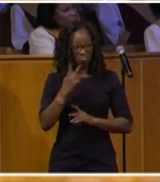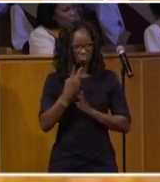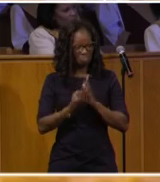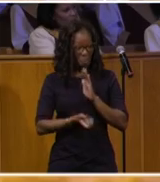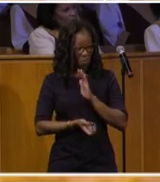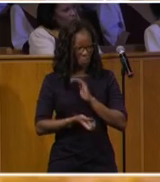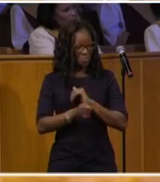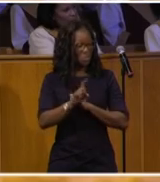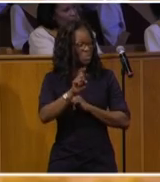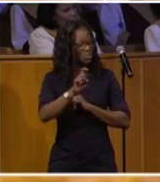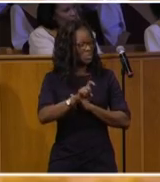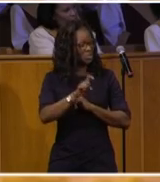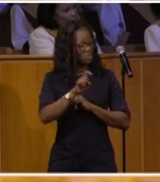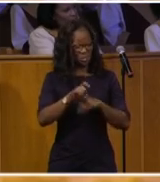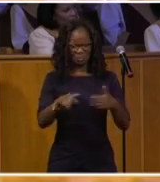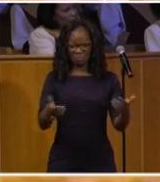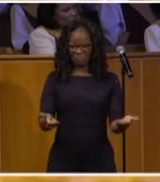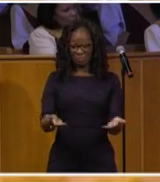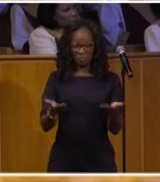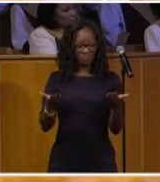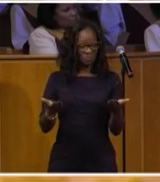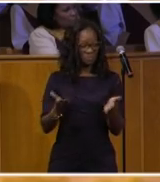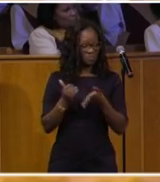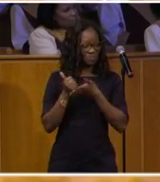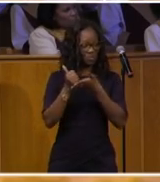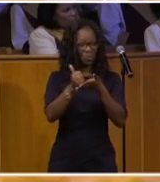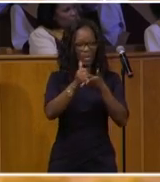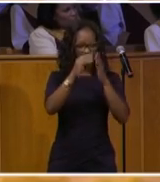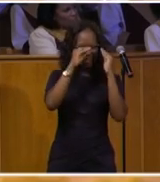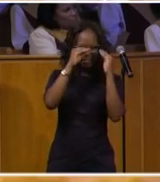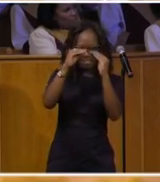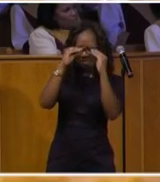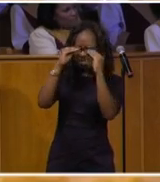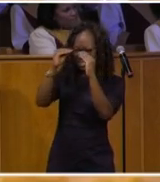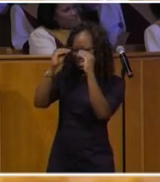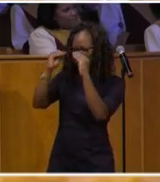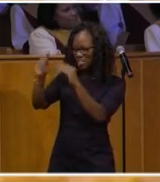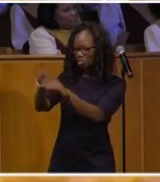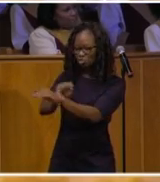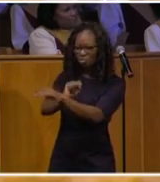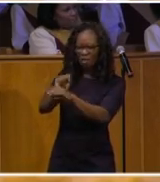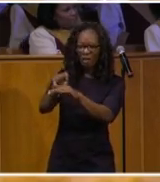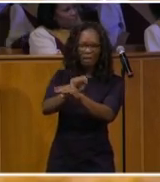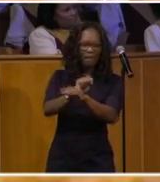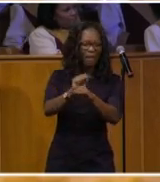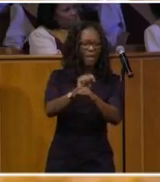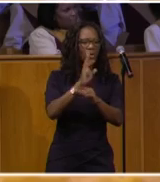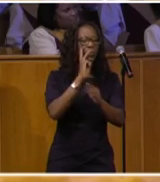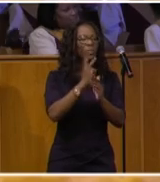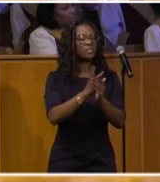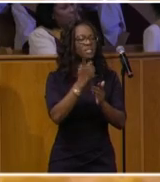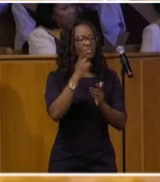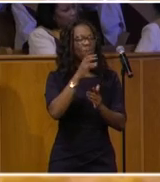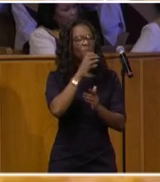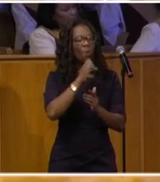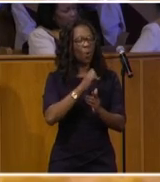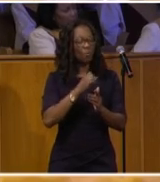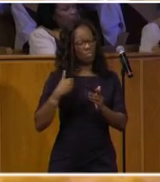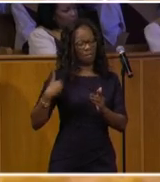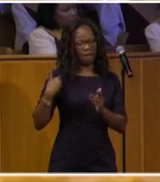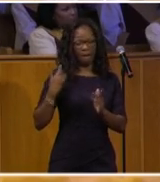should be here to help teach and train witness to the young people.